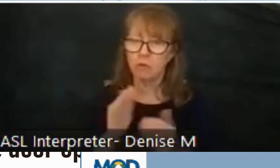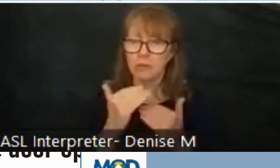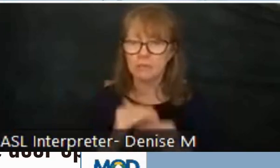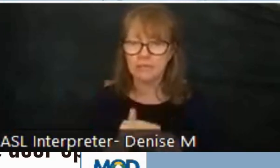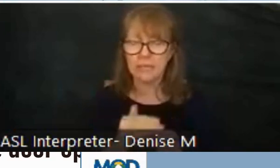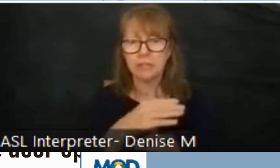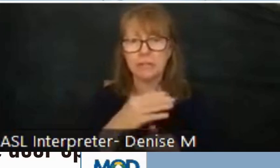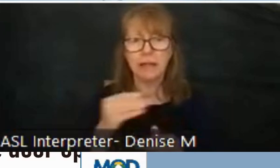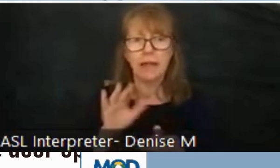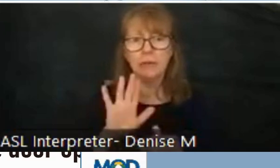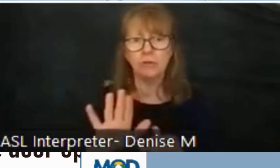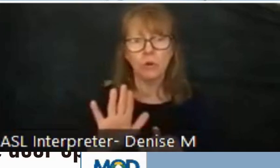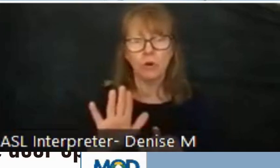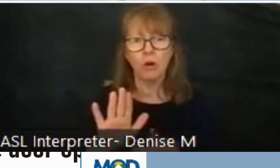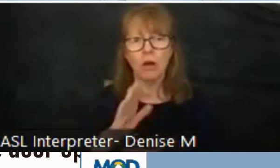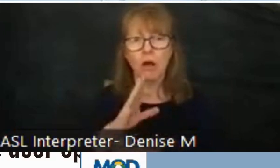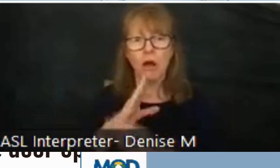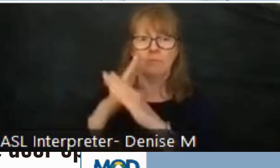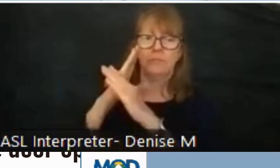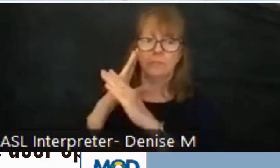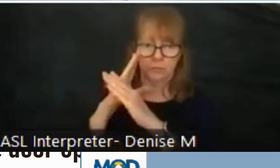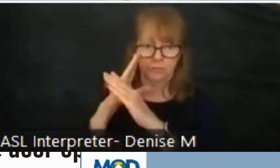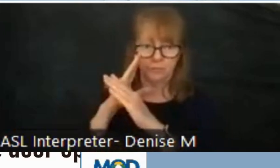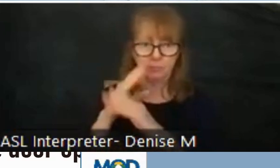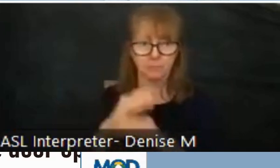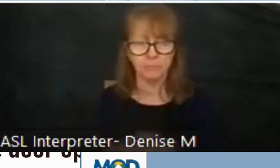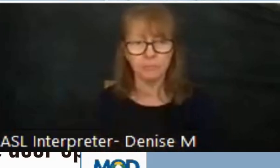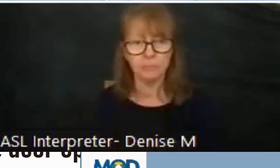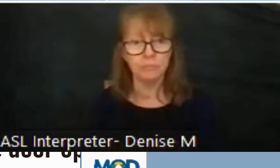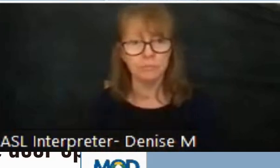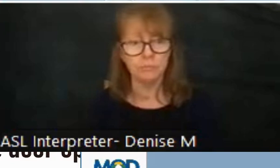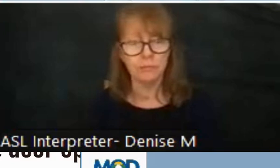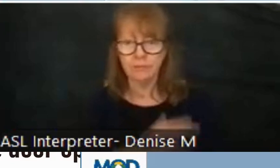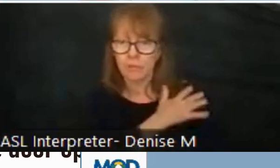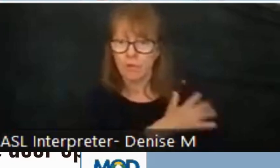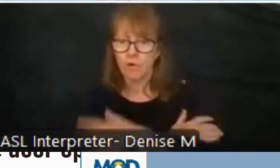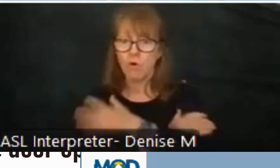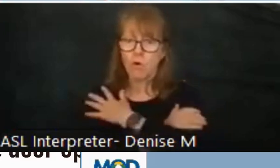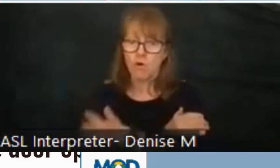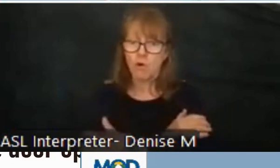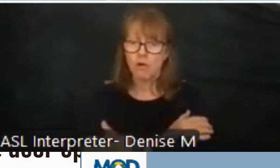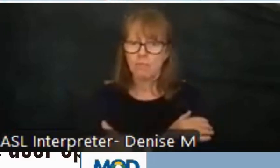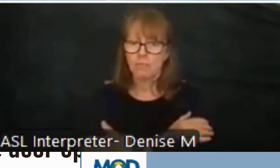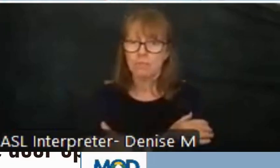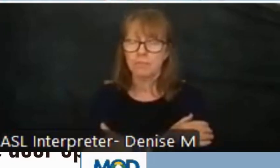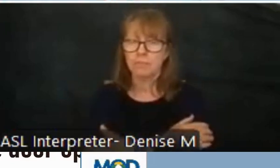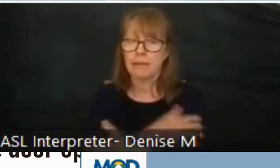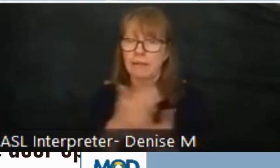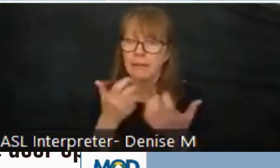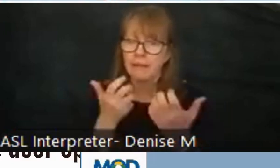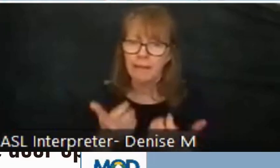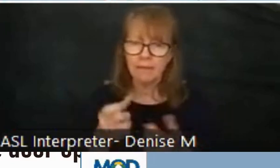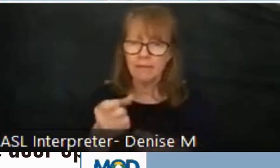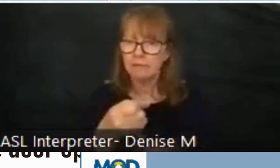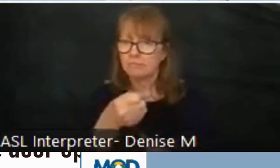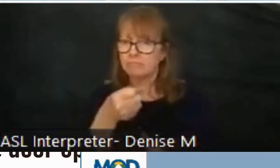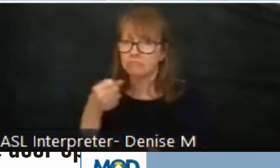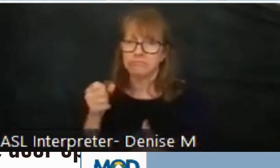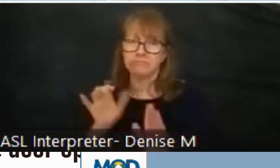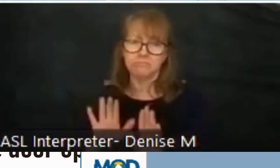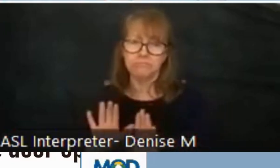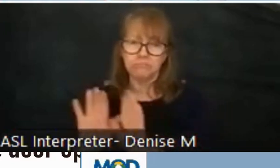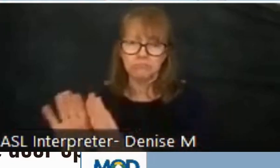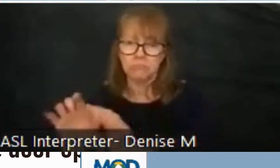facing. If I have decreased arm strength that makes the door too heavy to push open, then